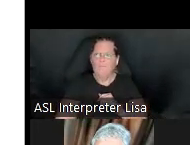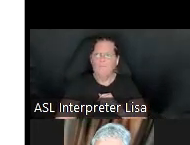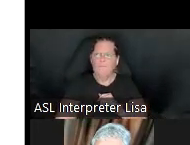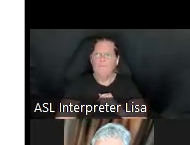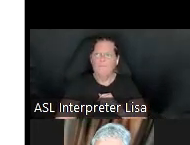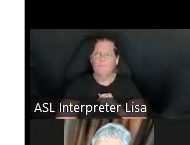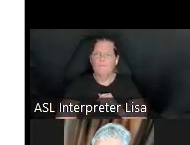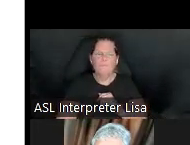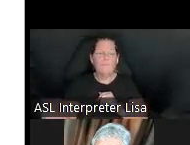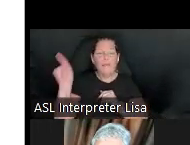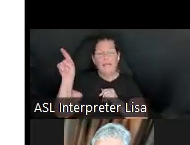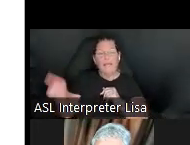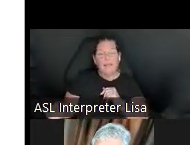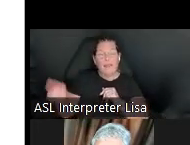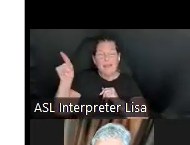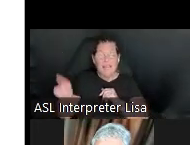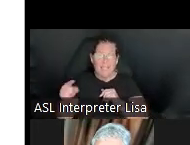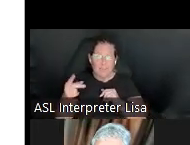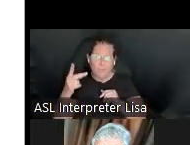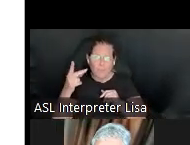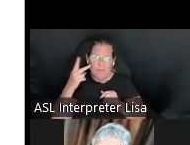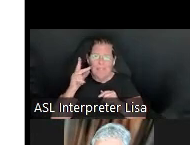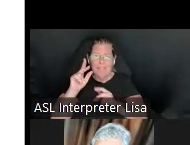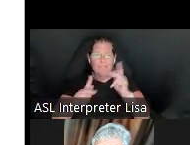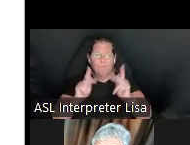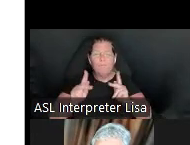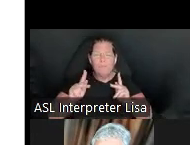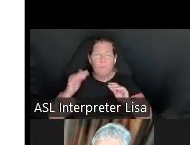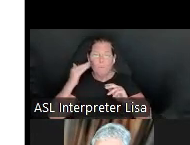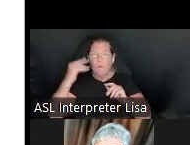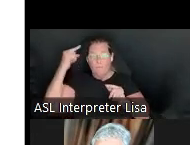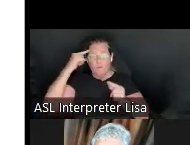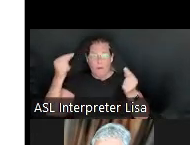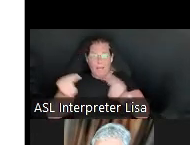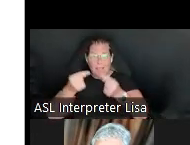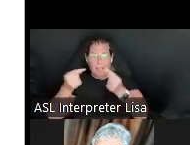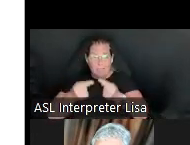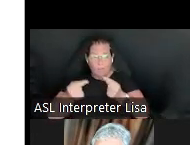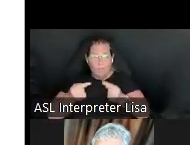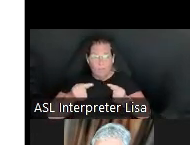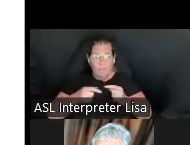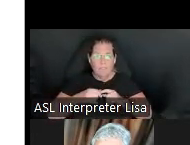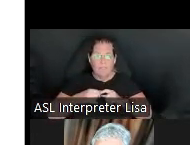the things that we have heard from people who have brain injury,